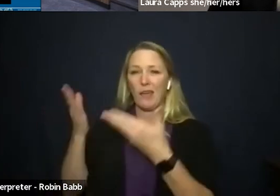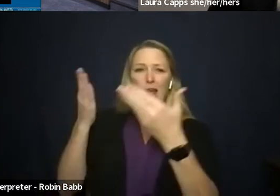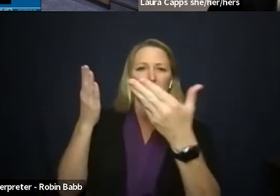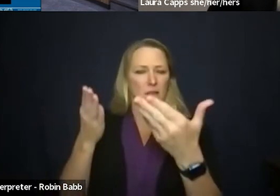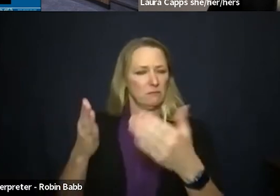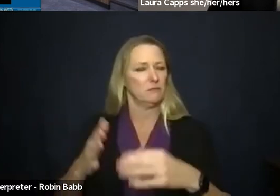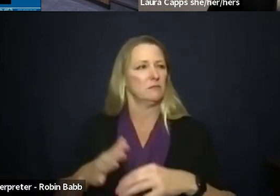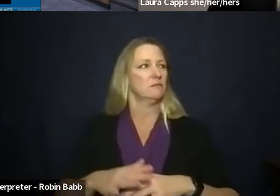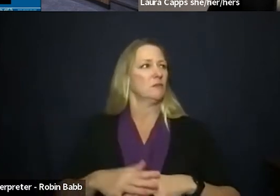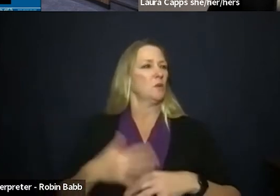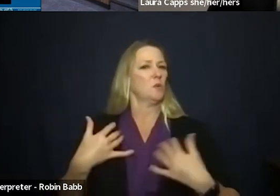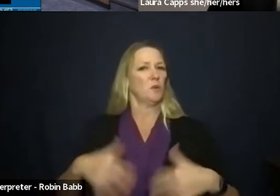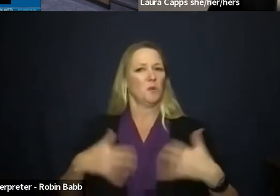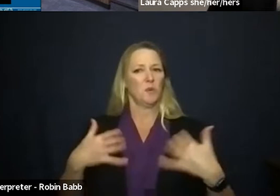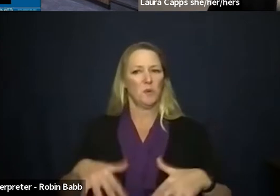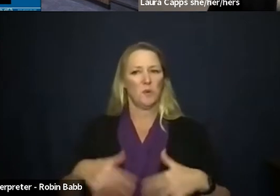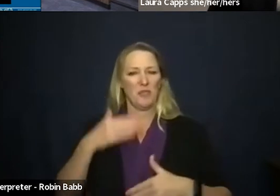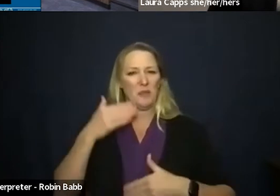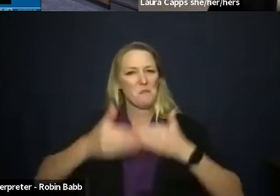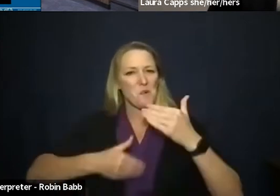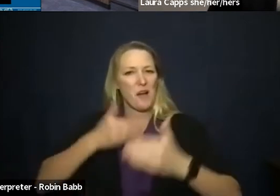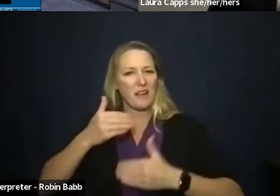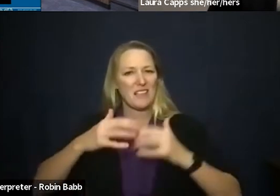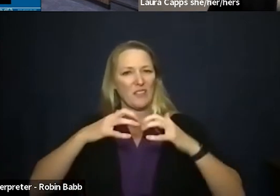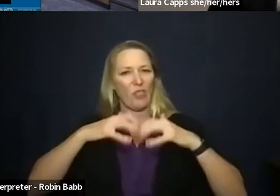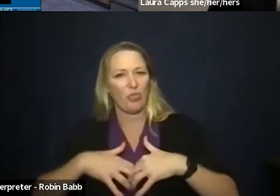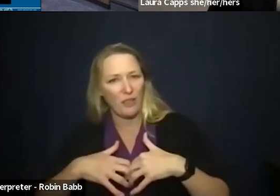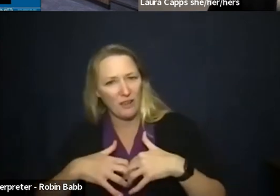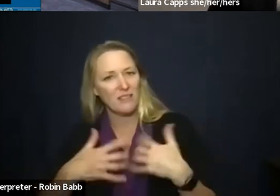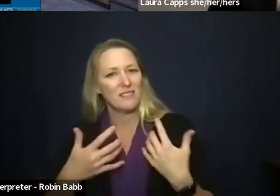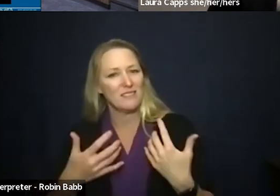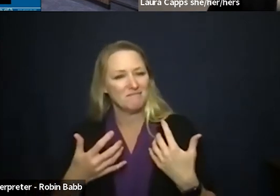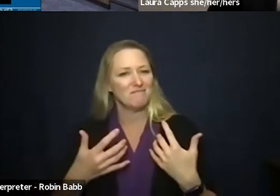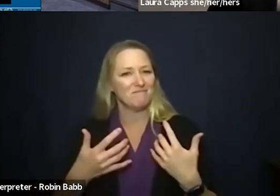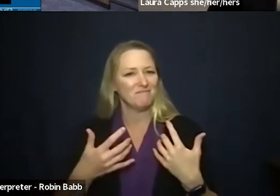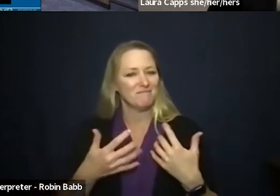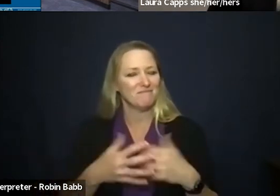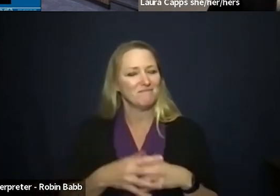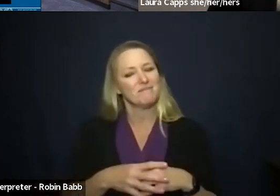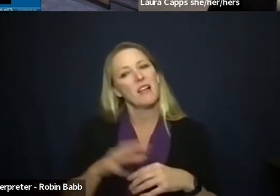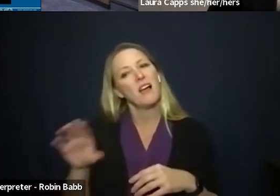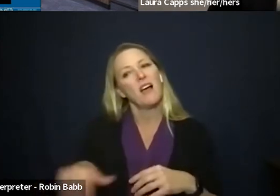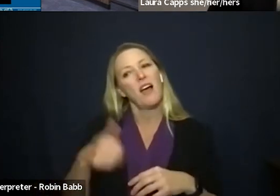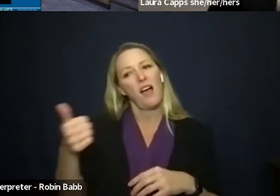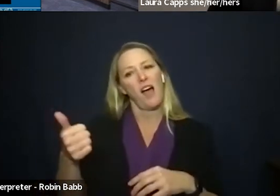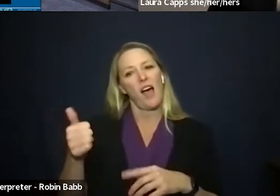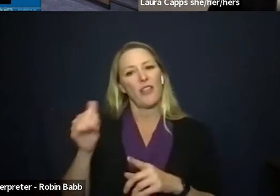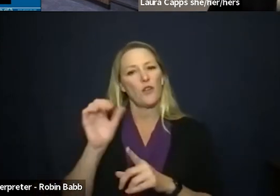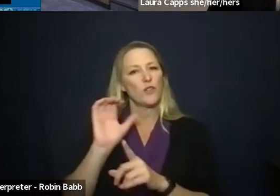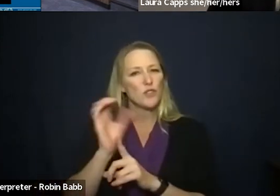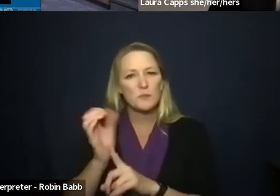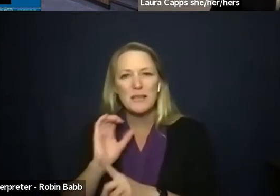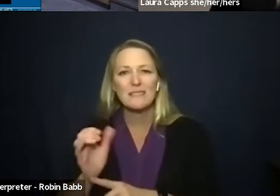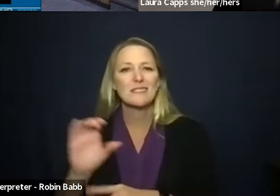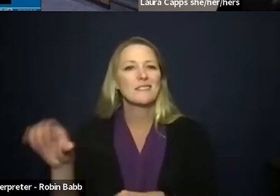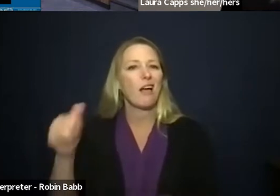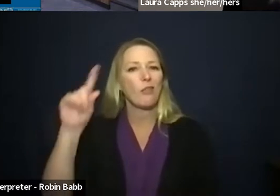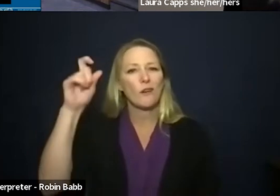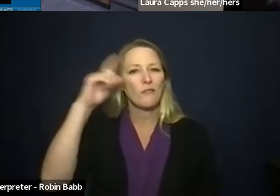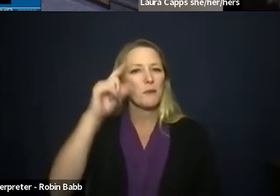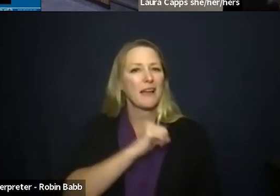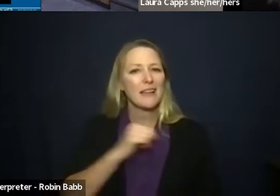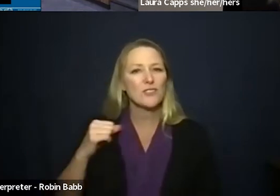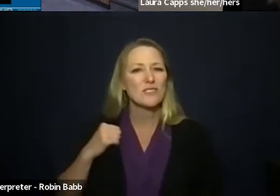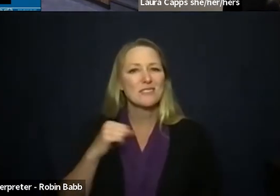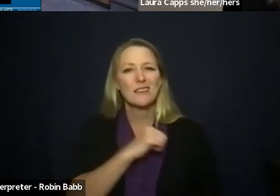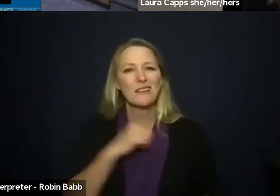to some breakdown in the process um other circumstances with other government agencies they've had dozens of